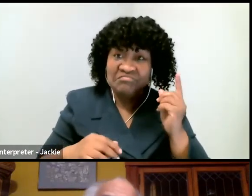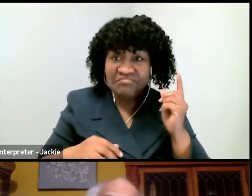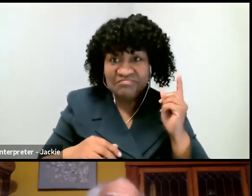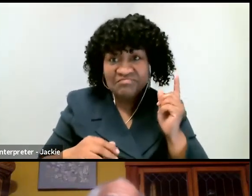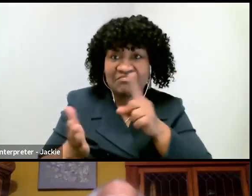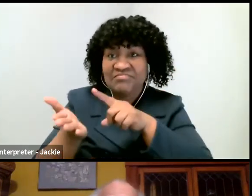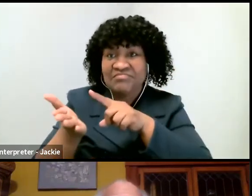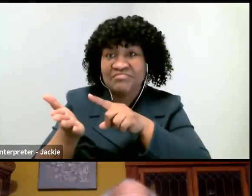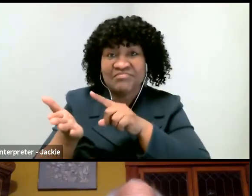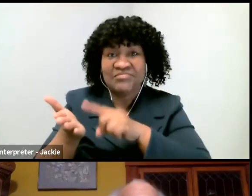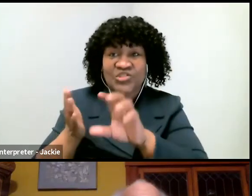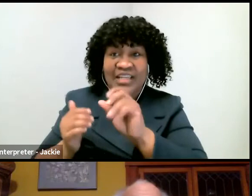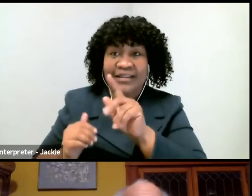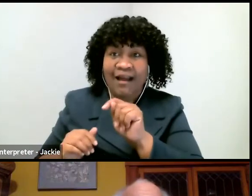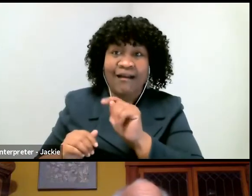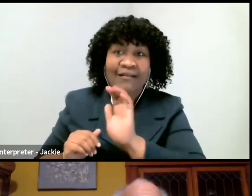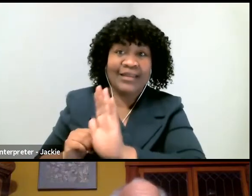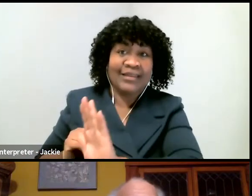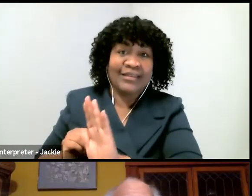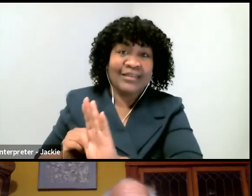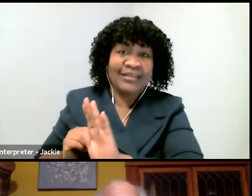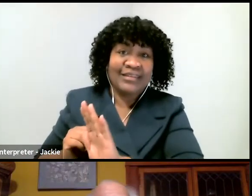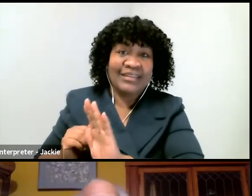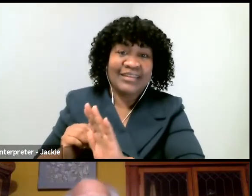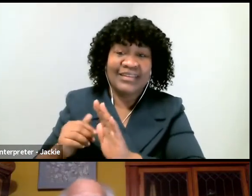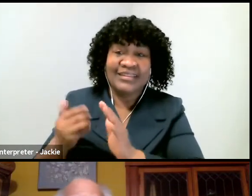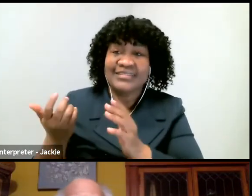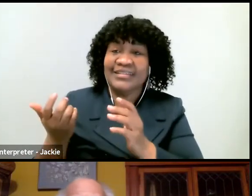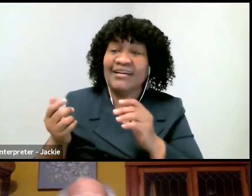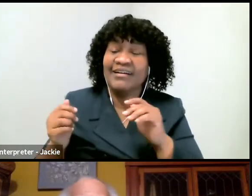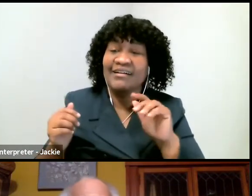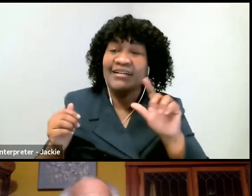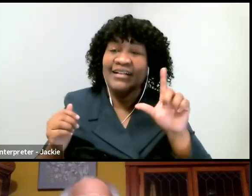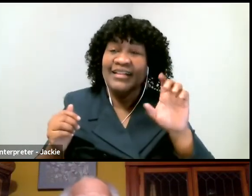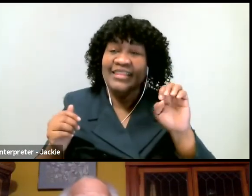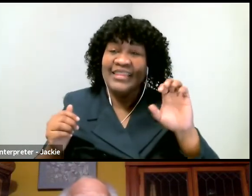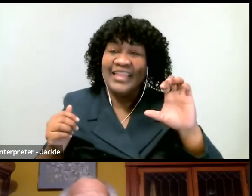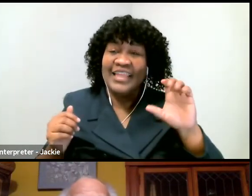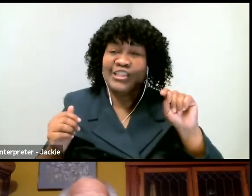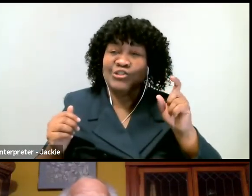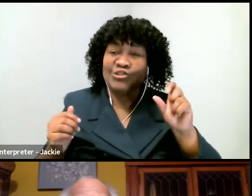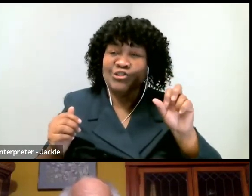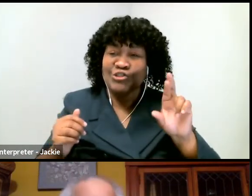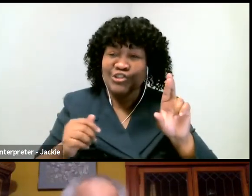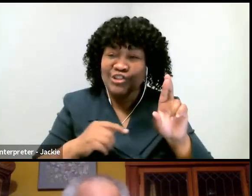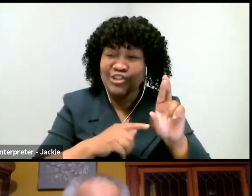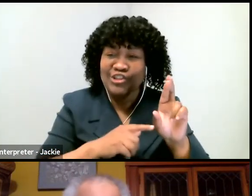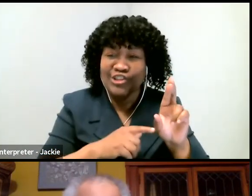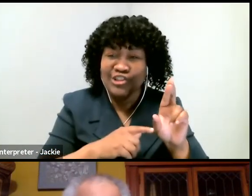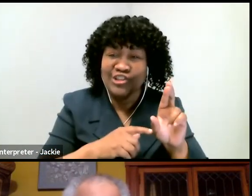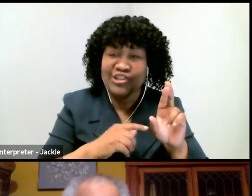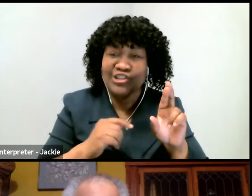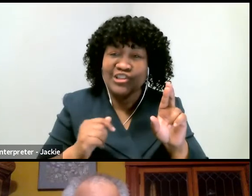his, The Dead Lecturer. Mm-hmm. And that became